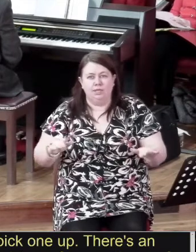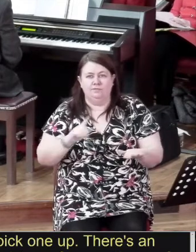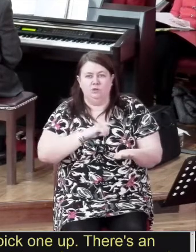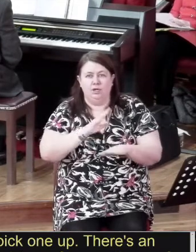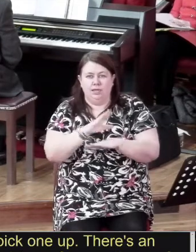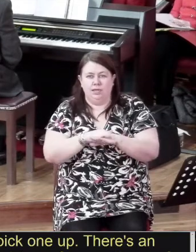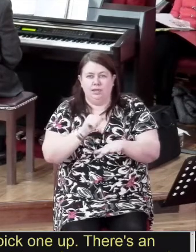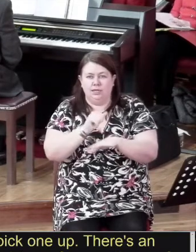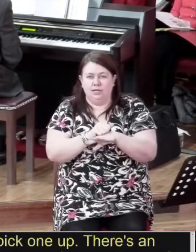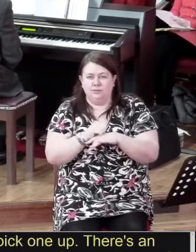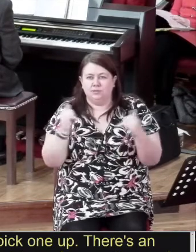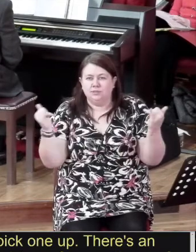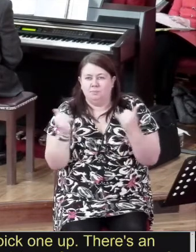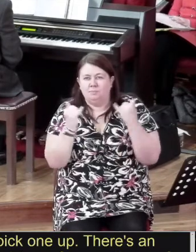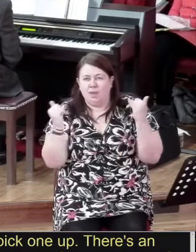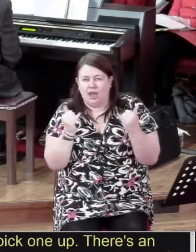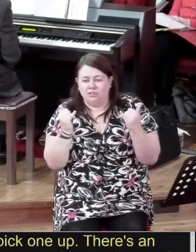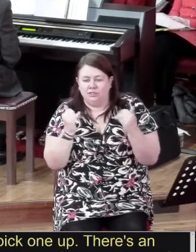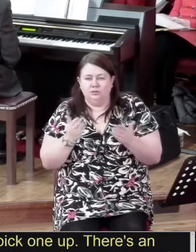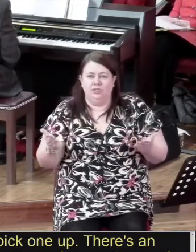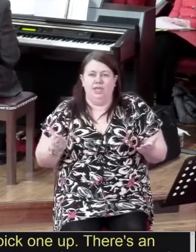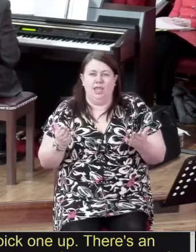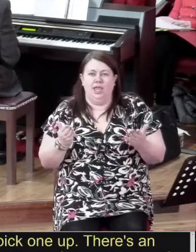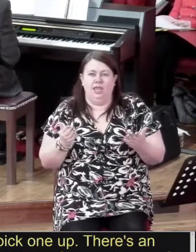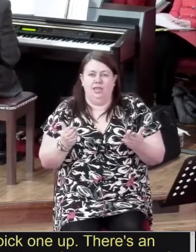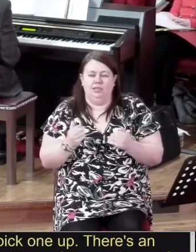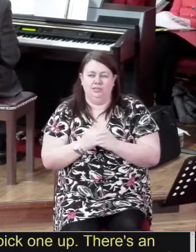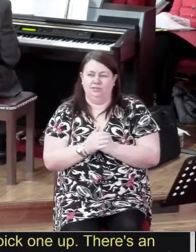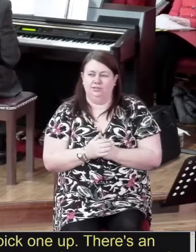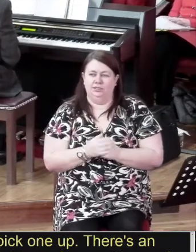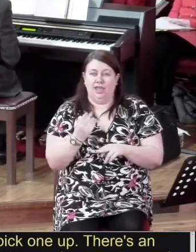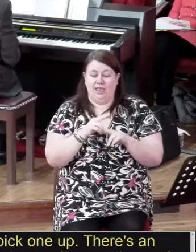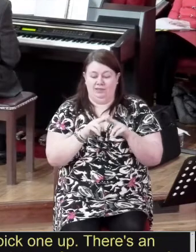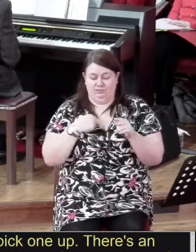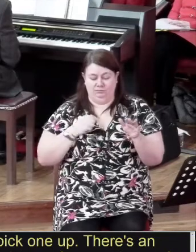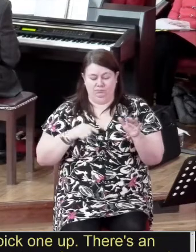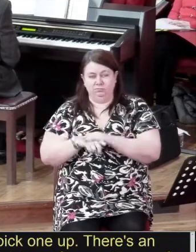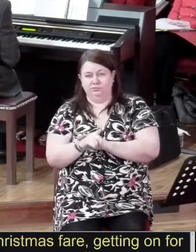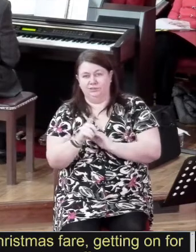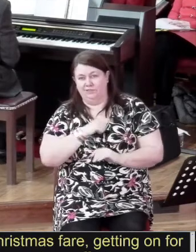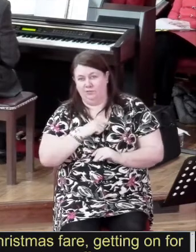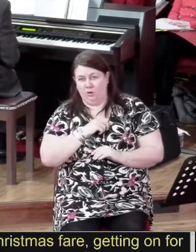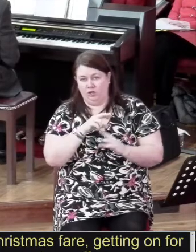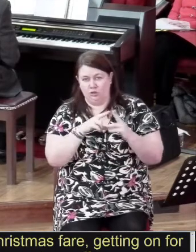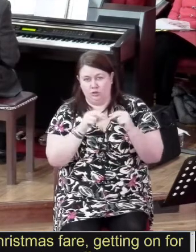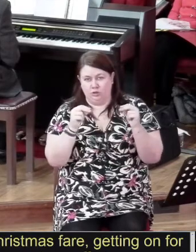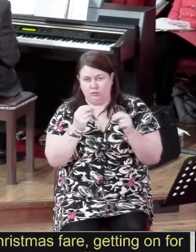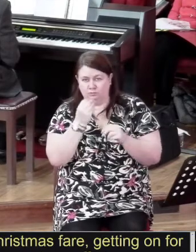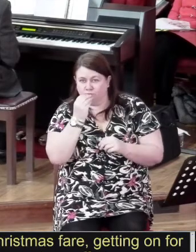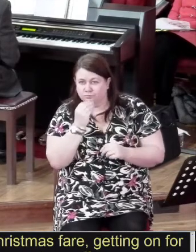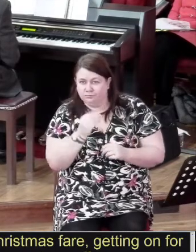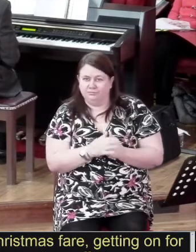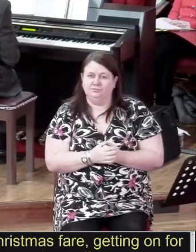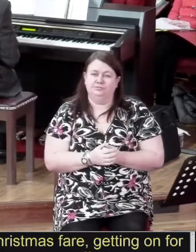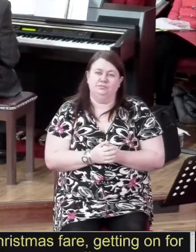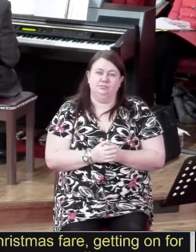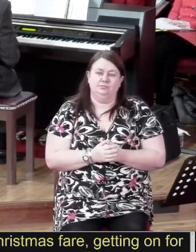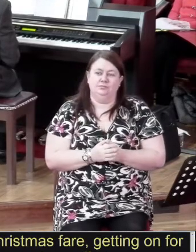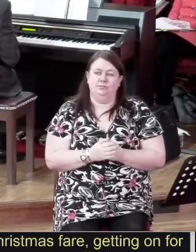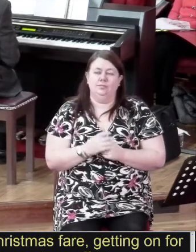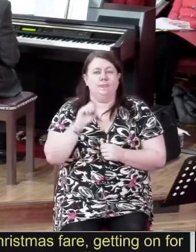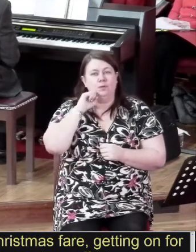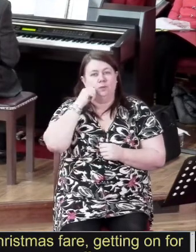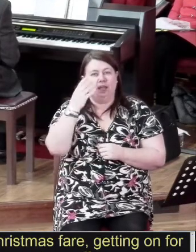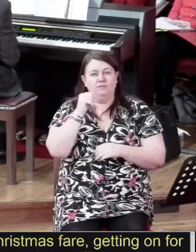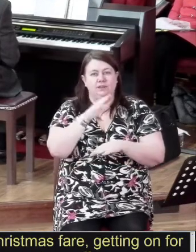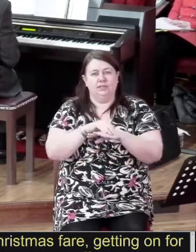it's only to get a wee hot sausage. They look absolutely delicious, absolutely wonderful. They've got great stuff there. The Christmas Eve services are all there as usual.